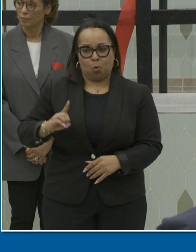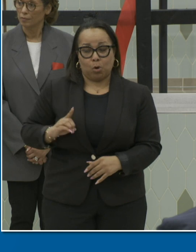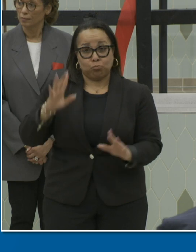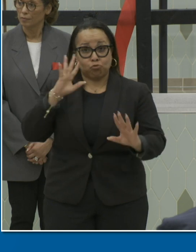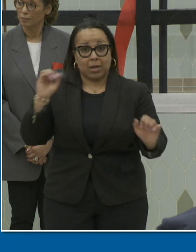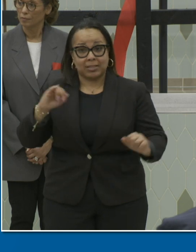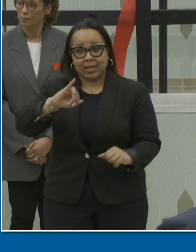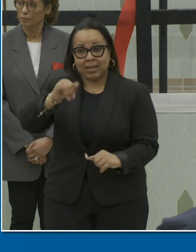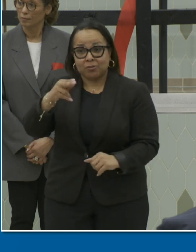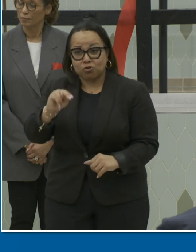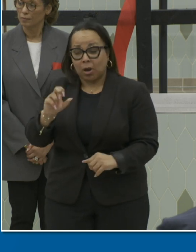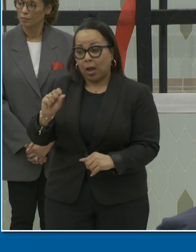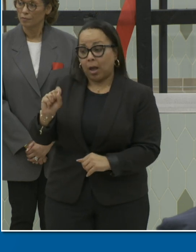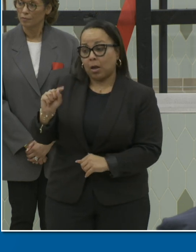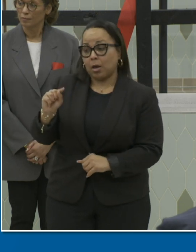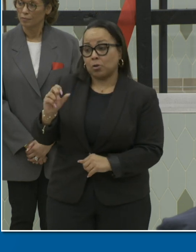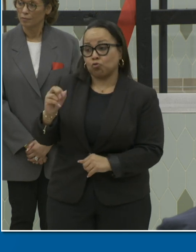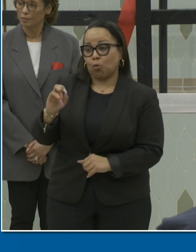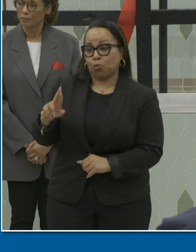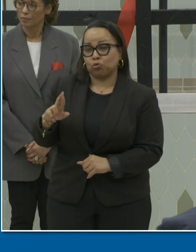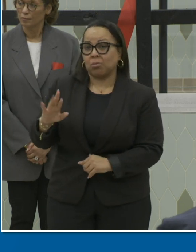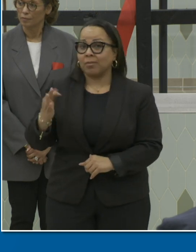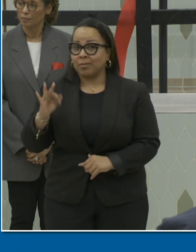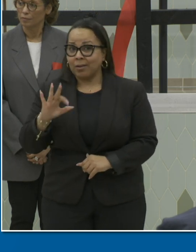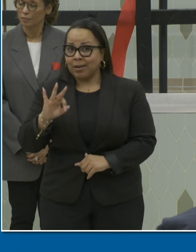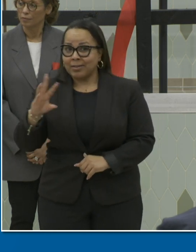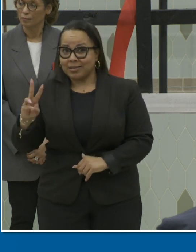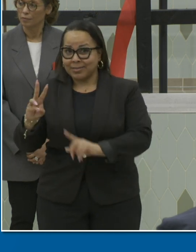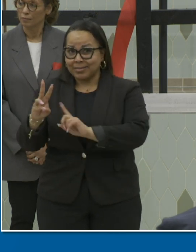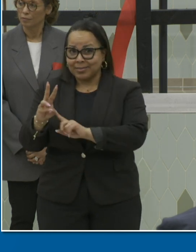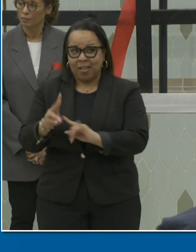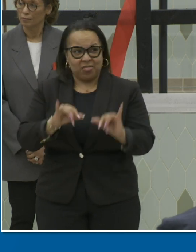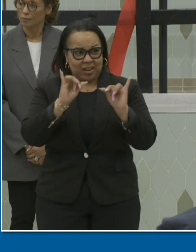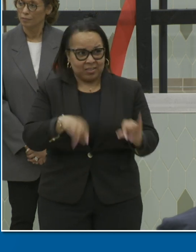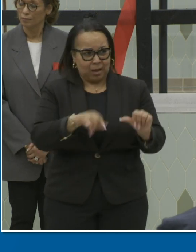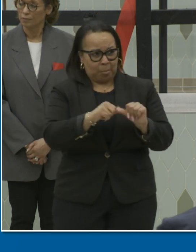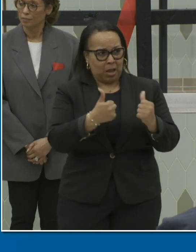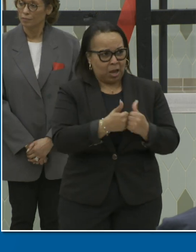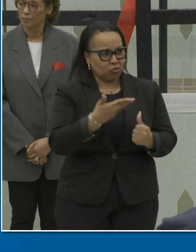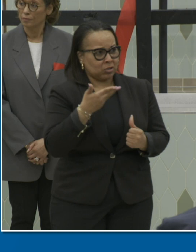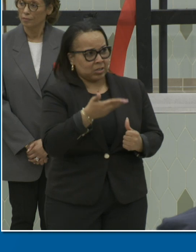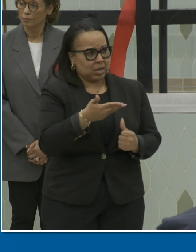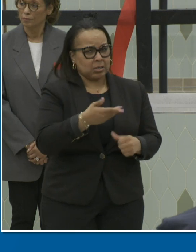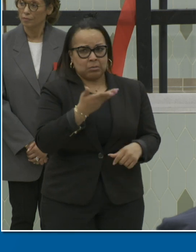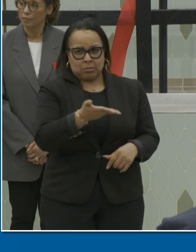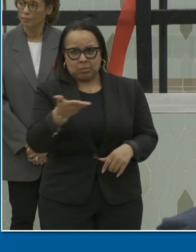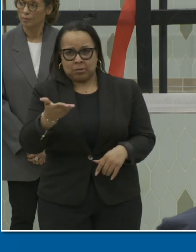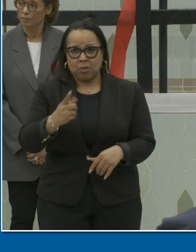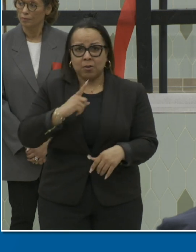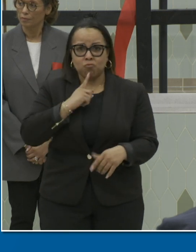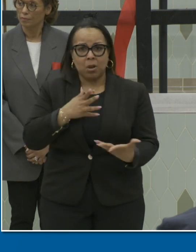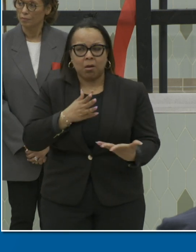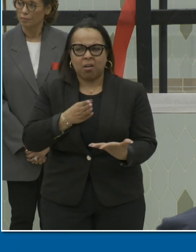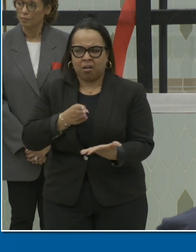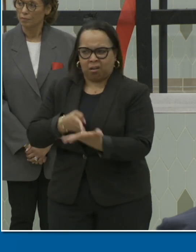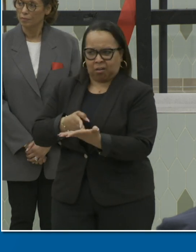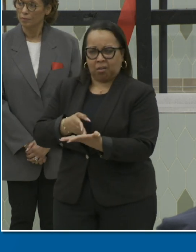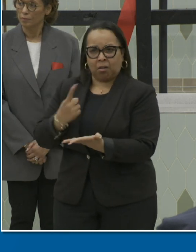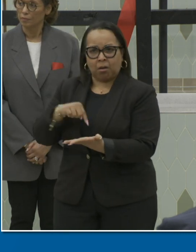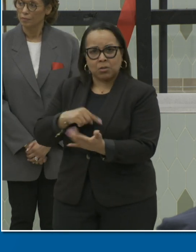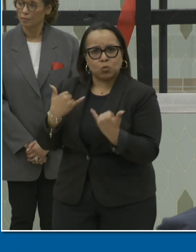Strozier. 1996. And the same entities and agencies that fought against us today